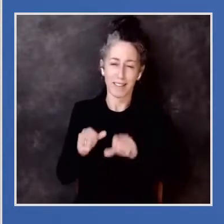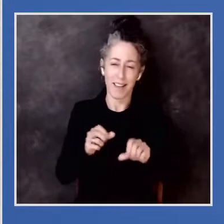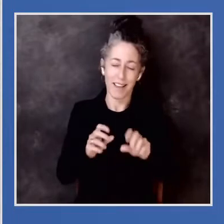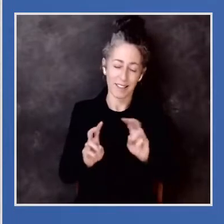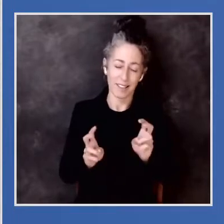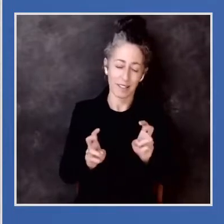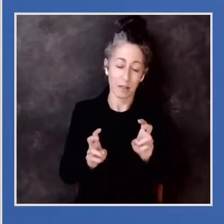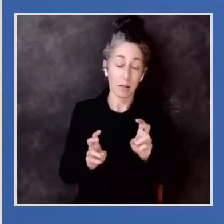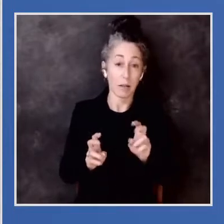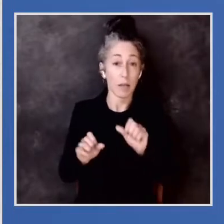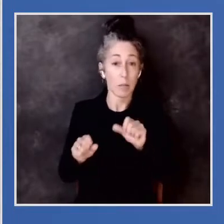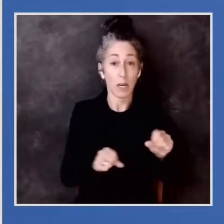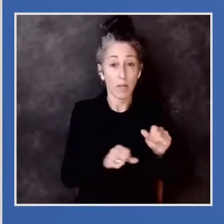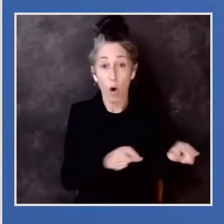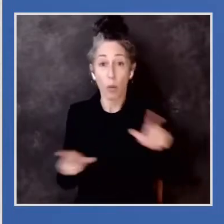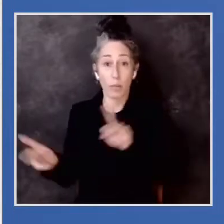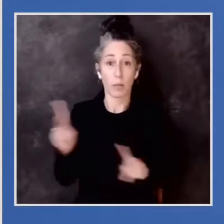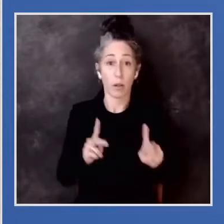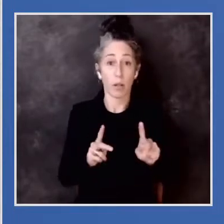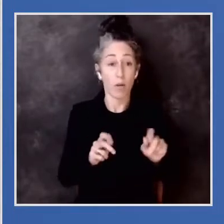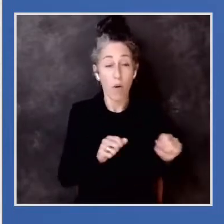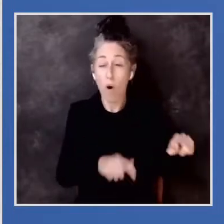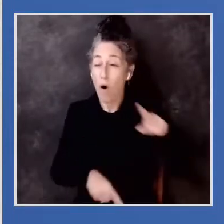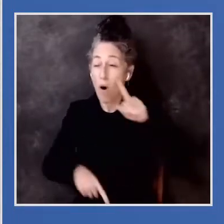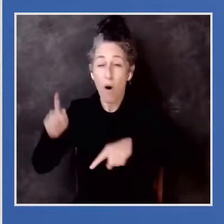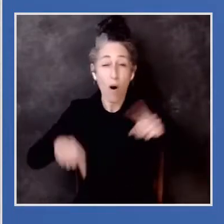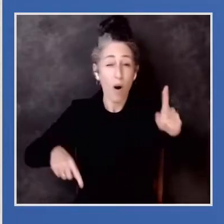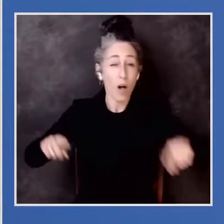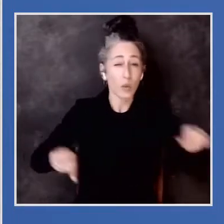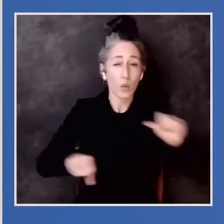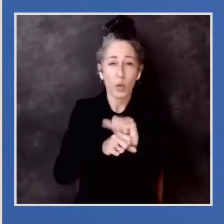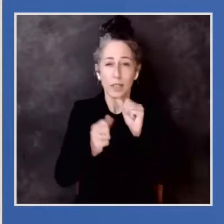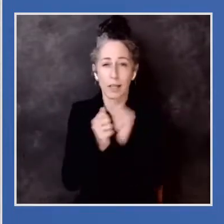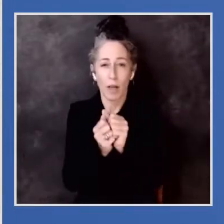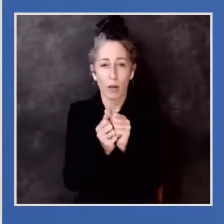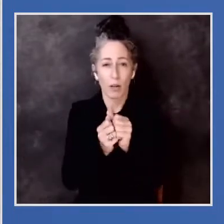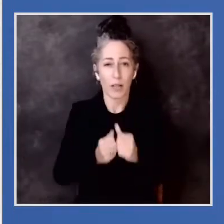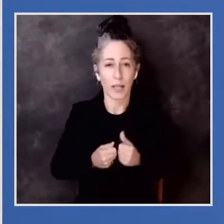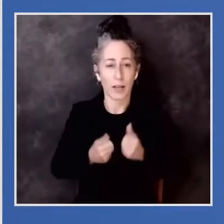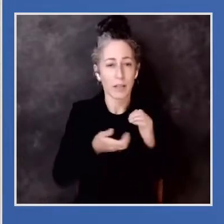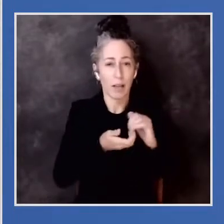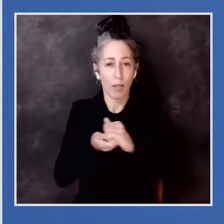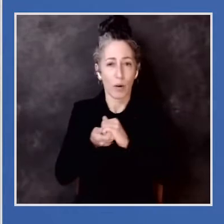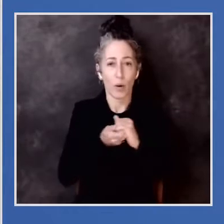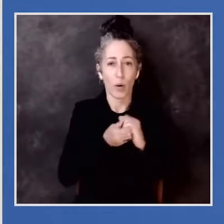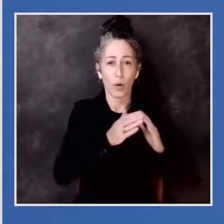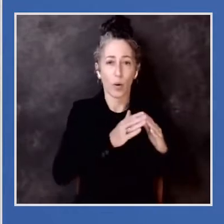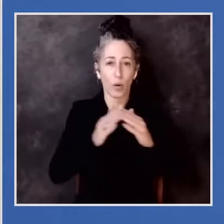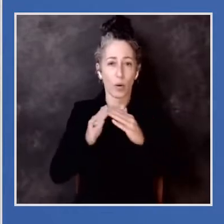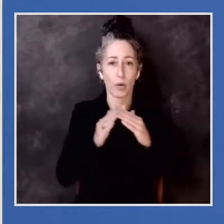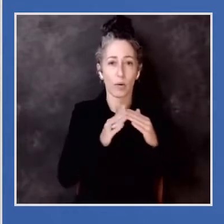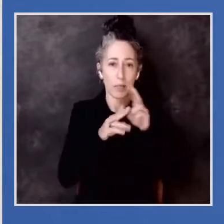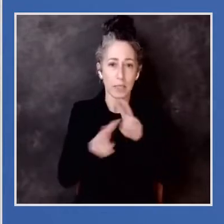of all kinds, to live together and work together in the same world at peace."